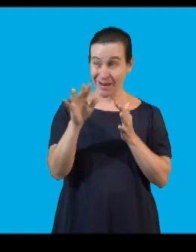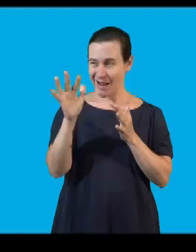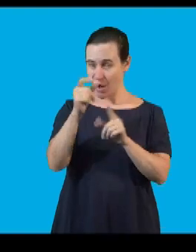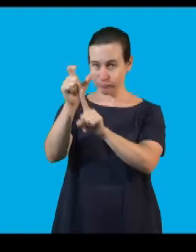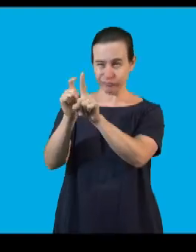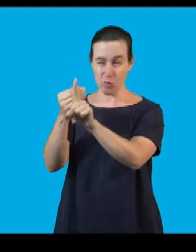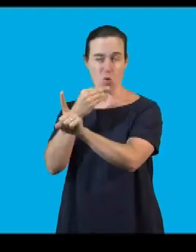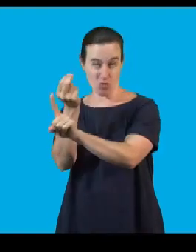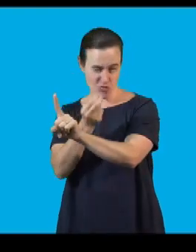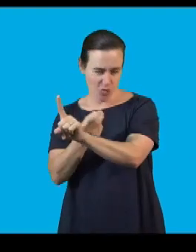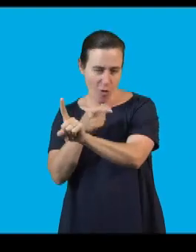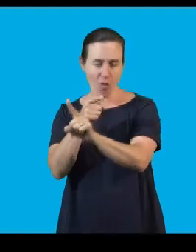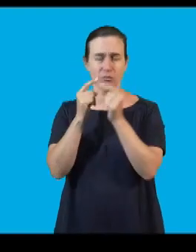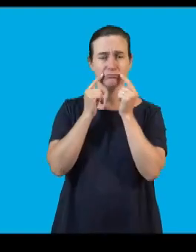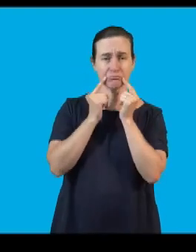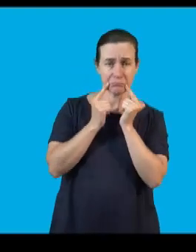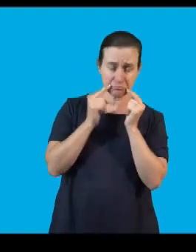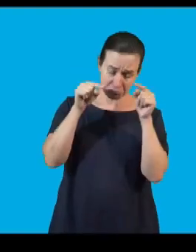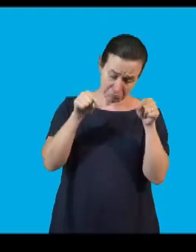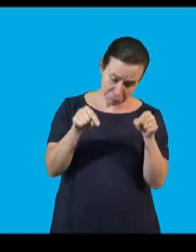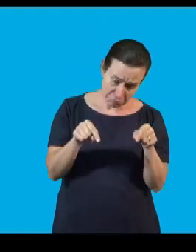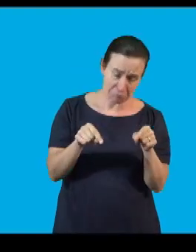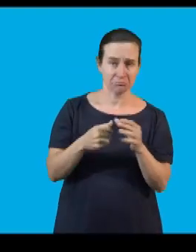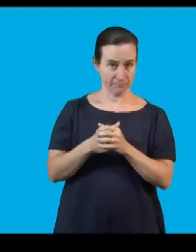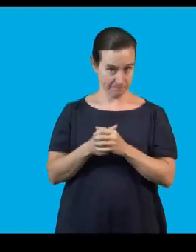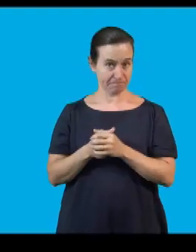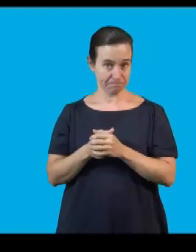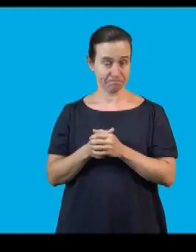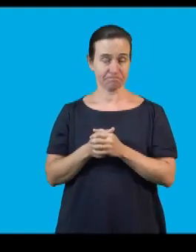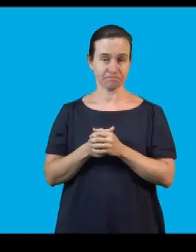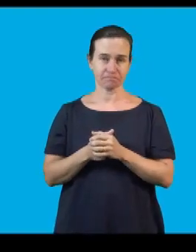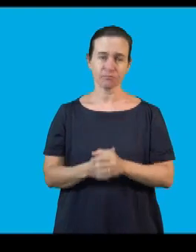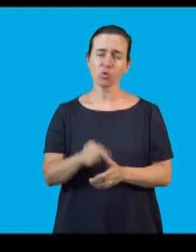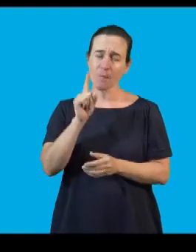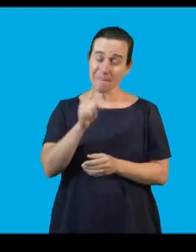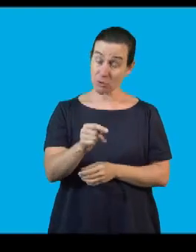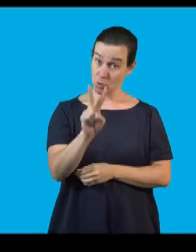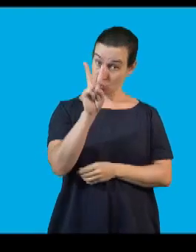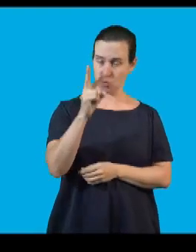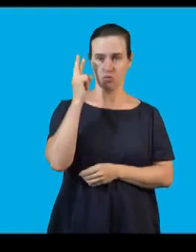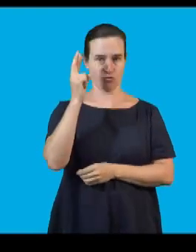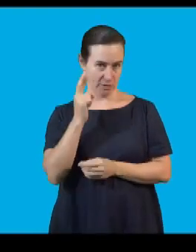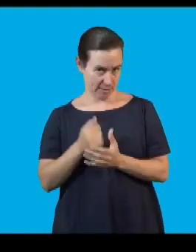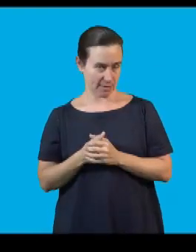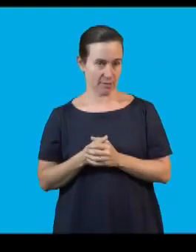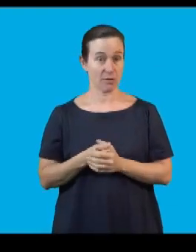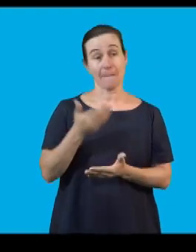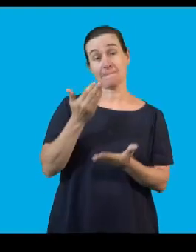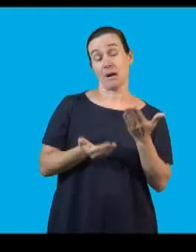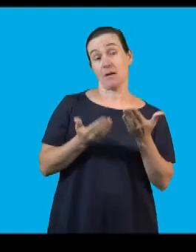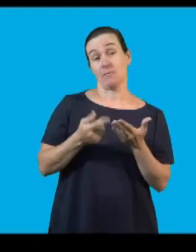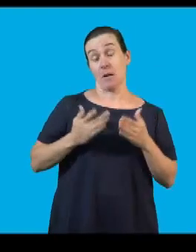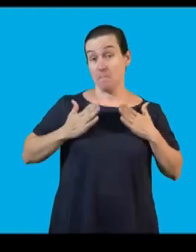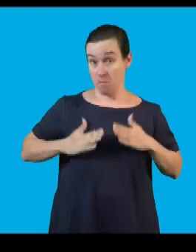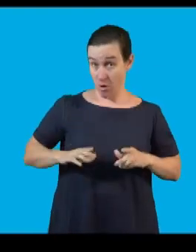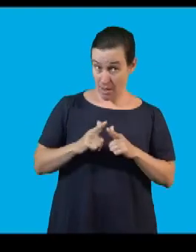the cartoonist represented the drawing of that mouth there, okay? So remember, you have to give me two, so you could give me